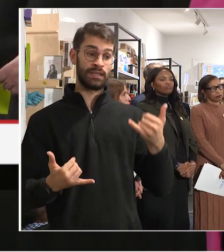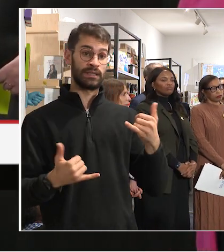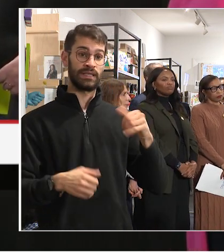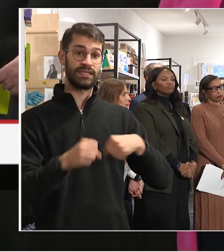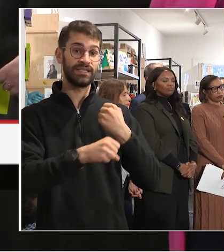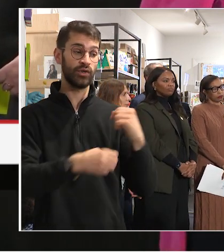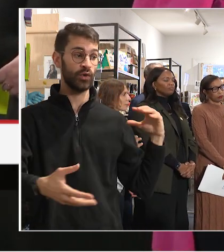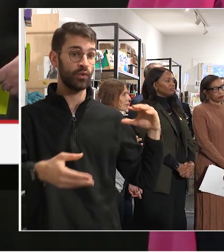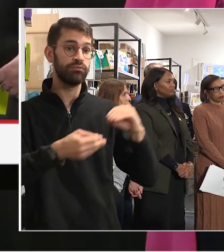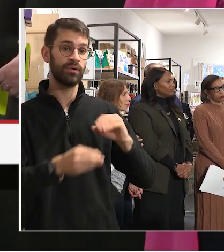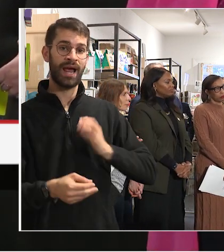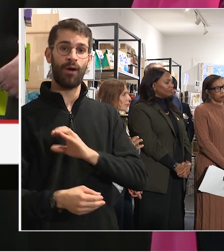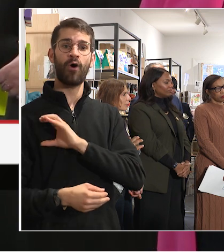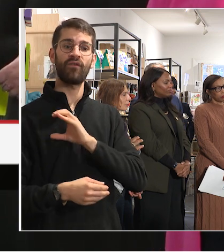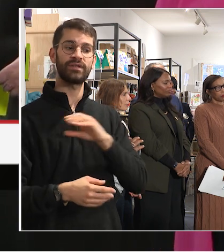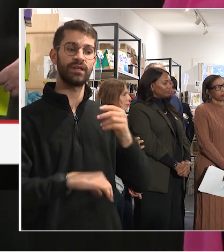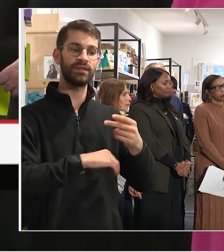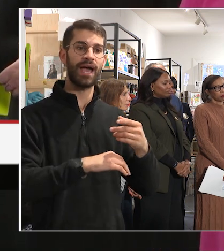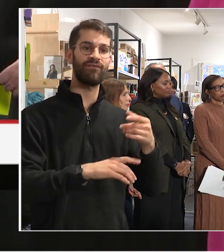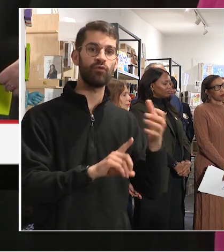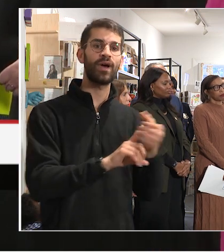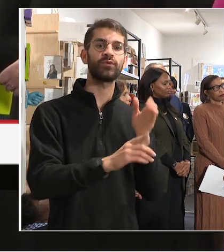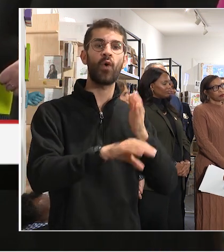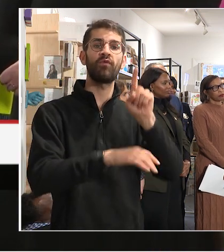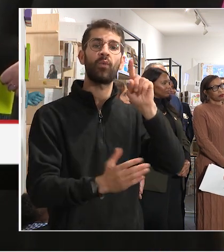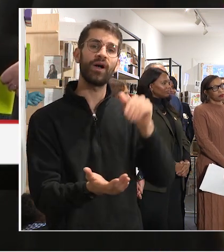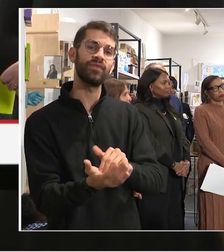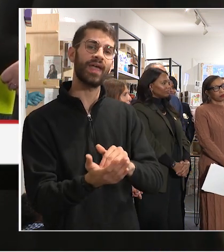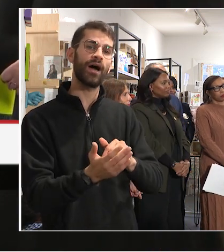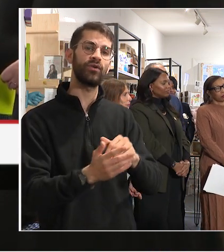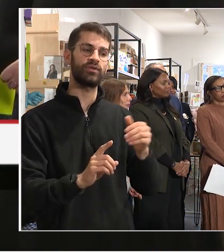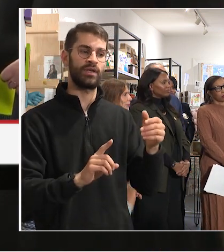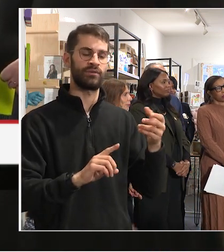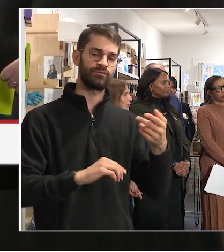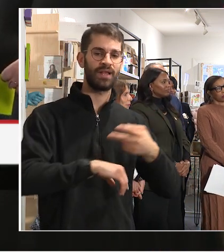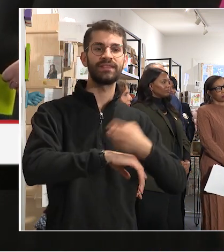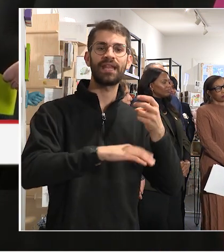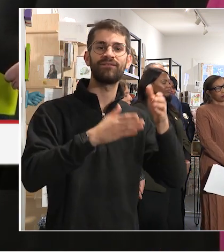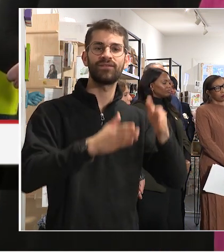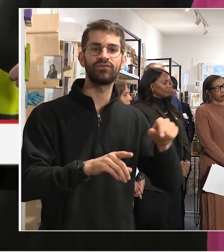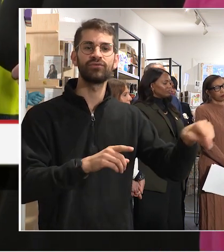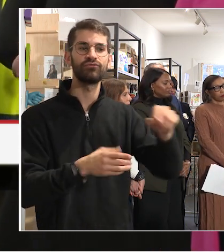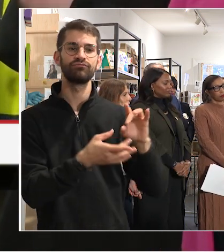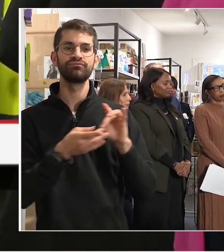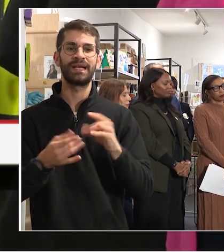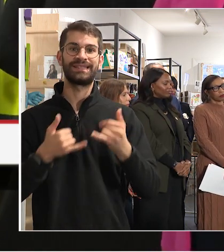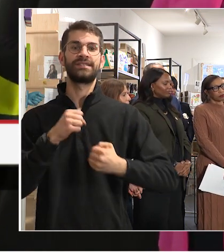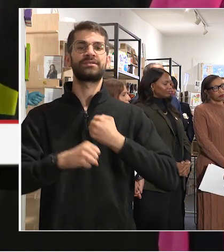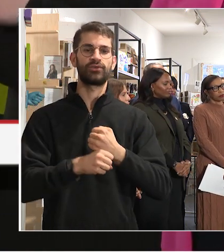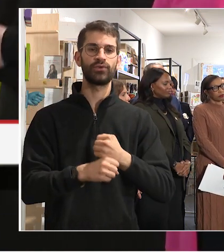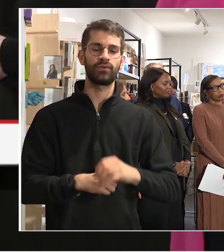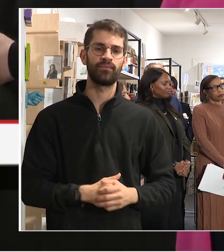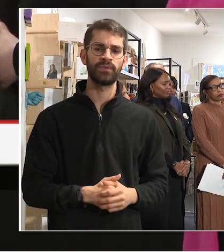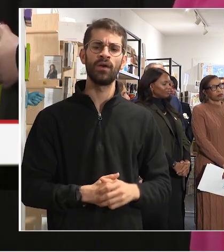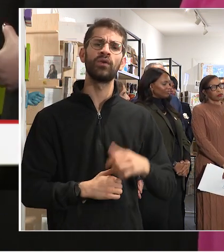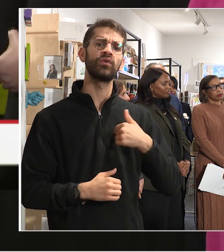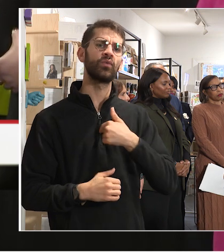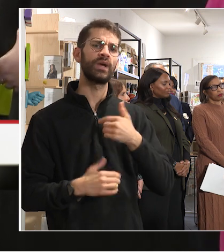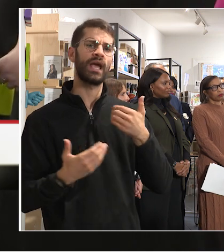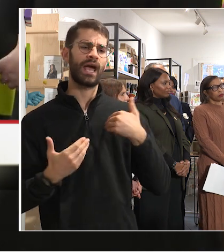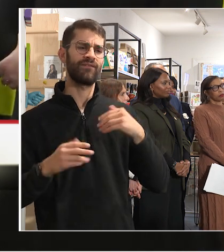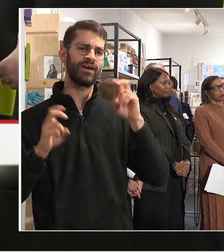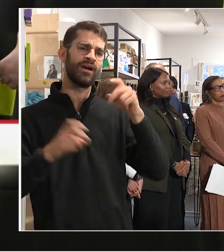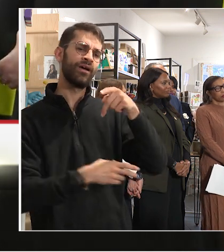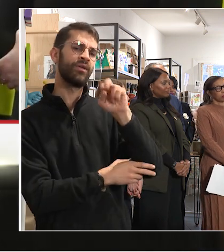year. For holiday shoppers, we're also taking extra steps to prevent package theft from our Porch Pirates initiative, using tools like